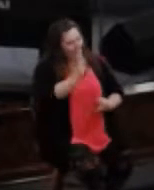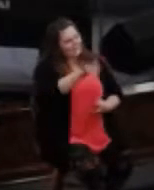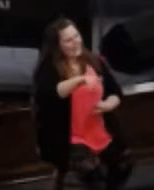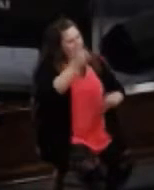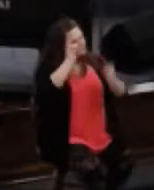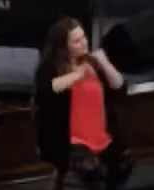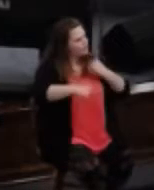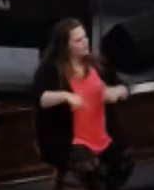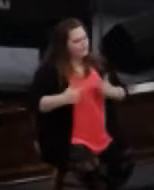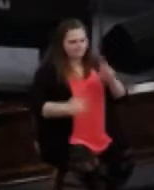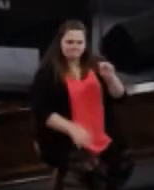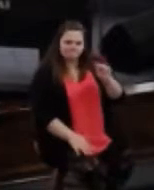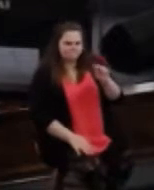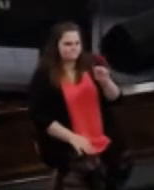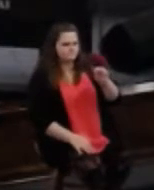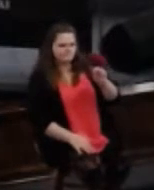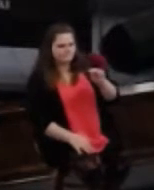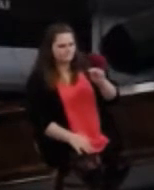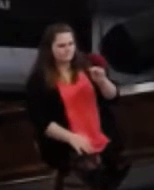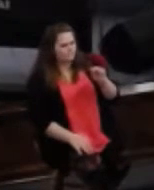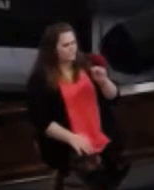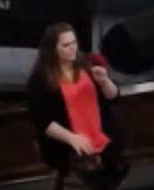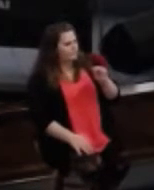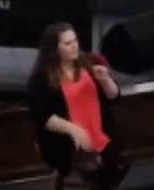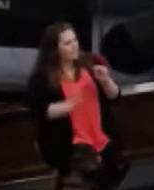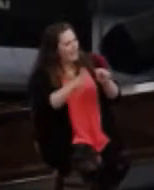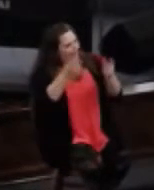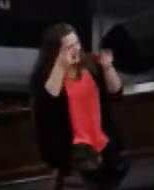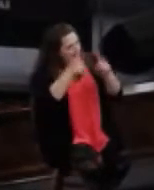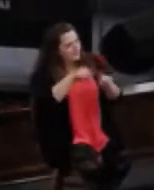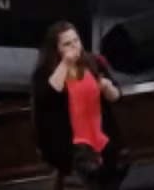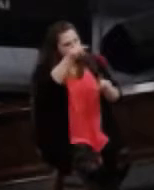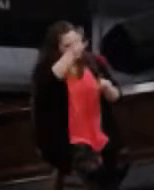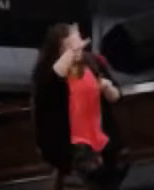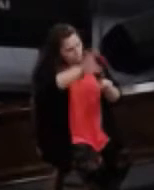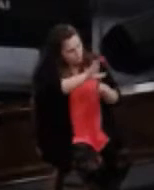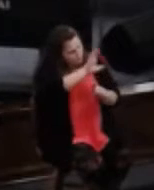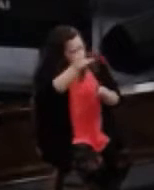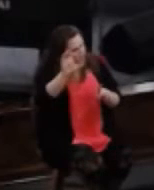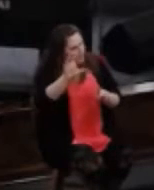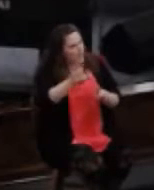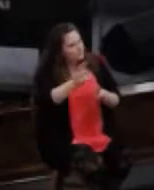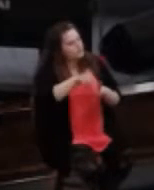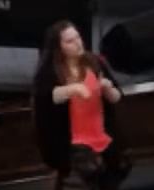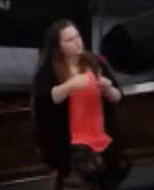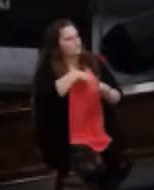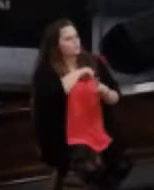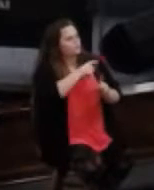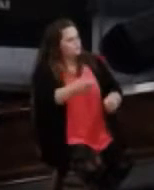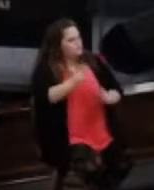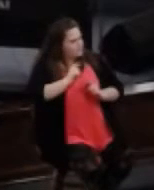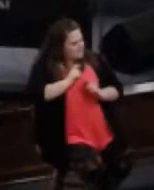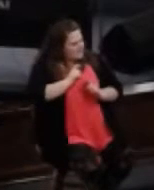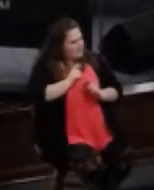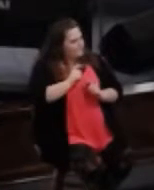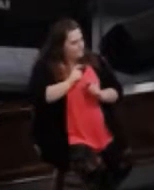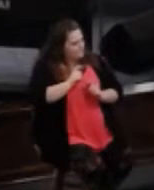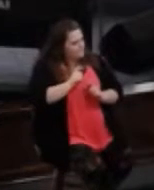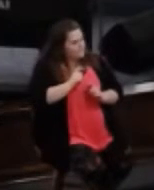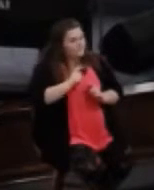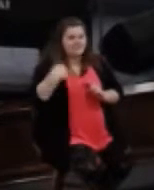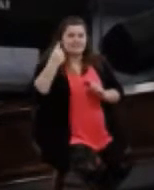No. That happened at the cross. And because Jesus died and